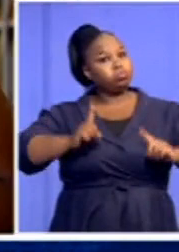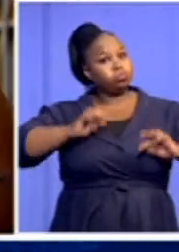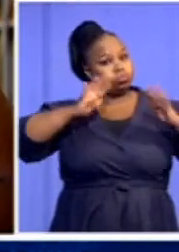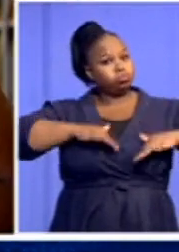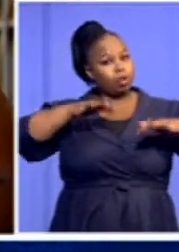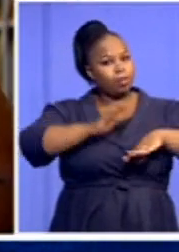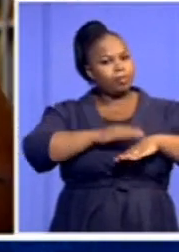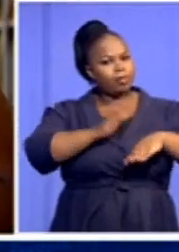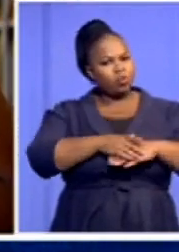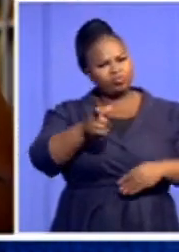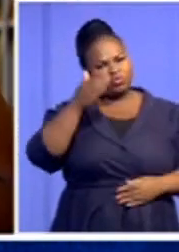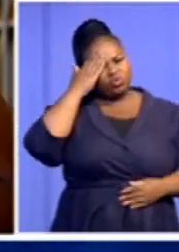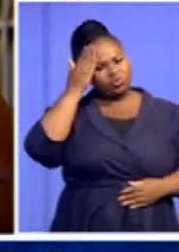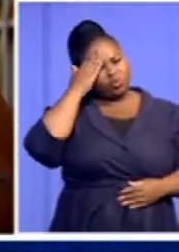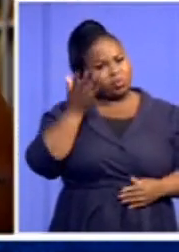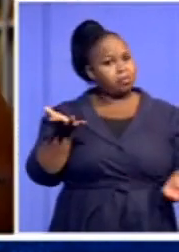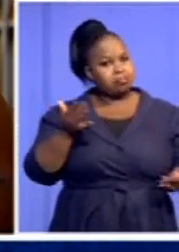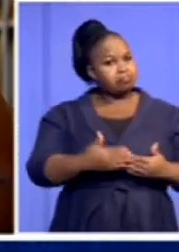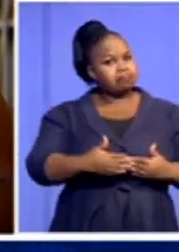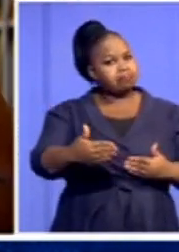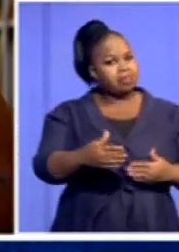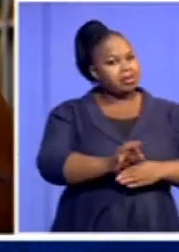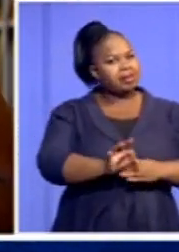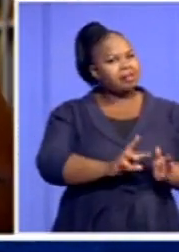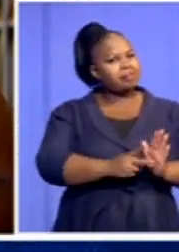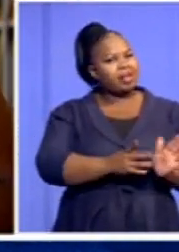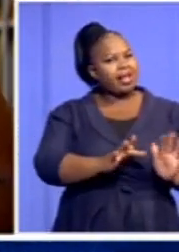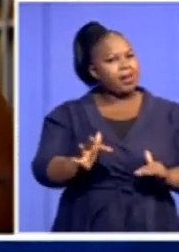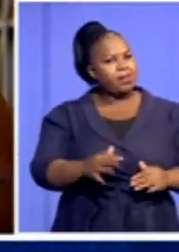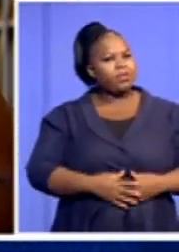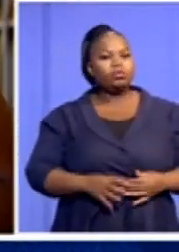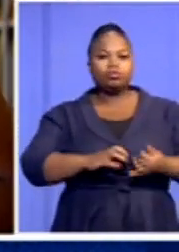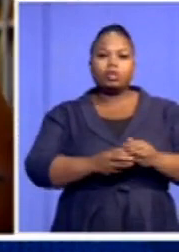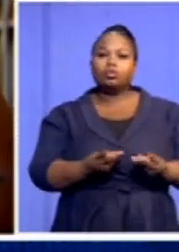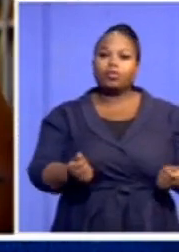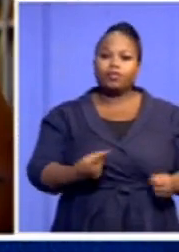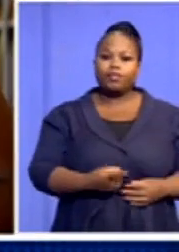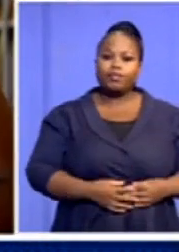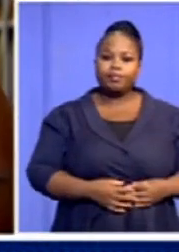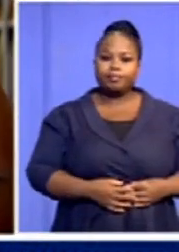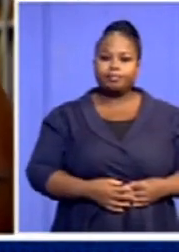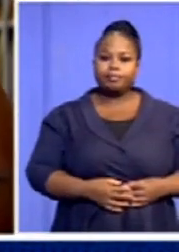forward planning is being done to respond to this eventuality?